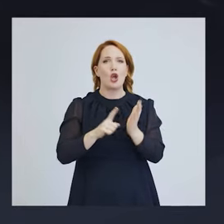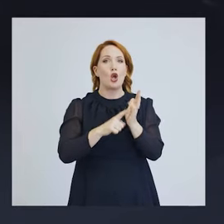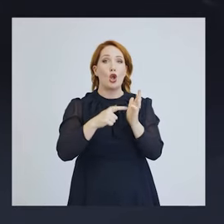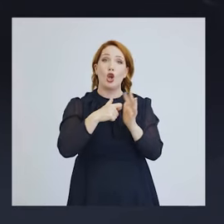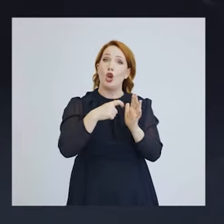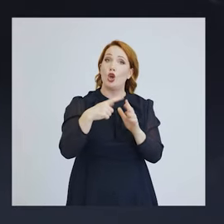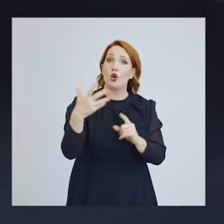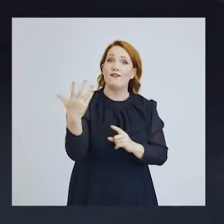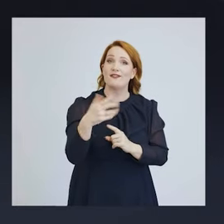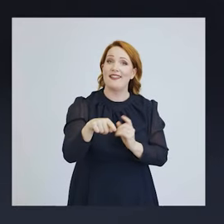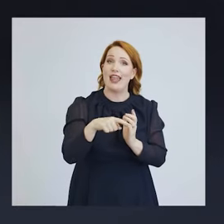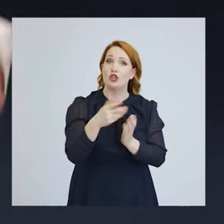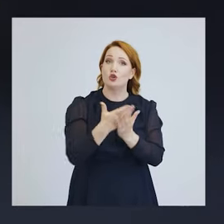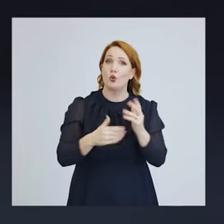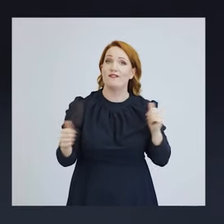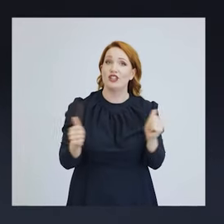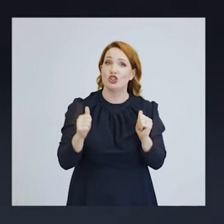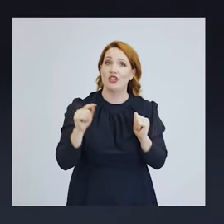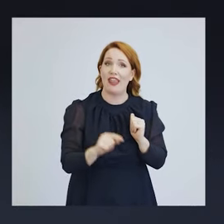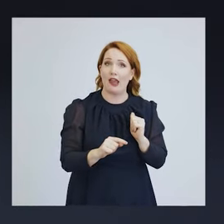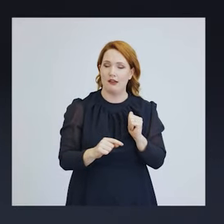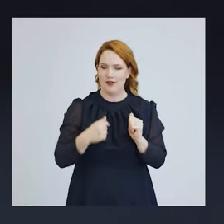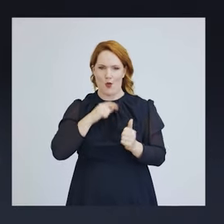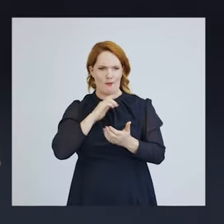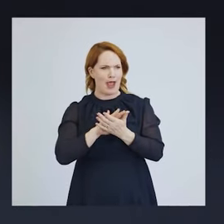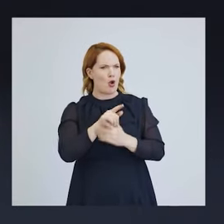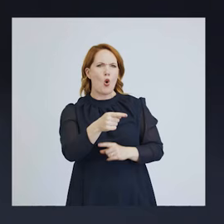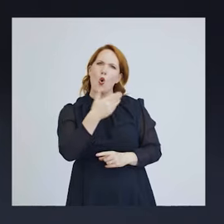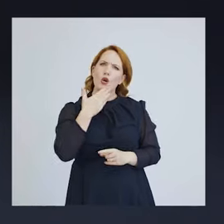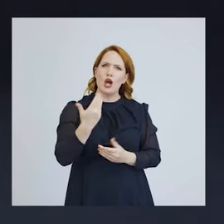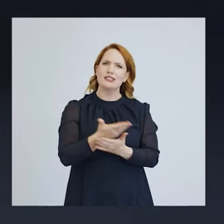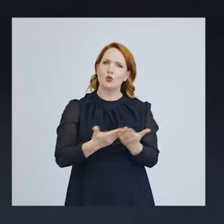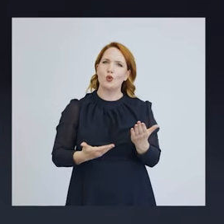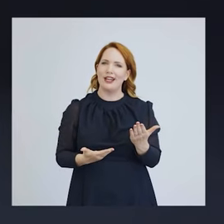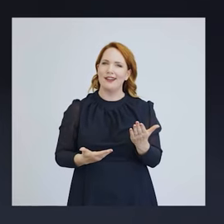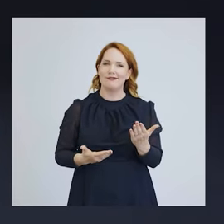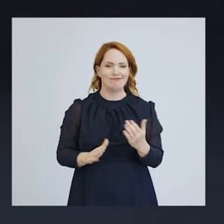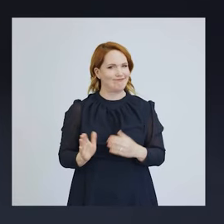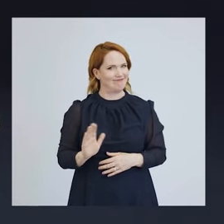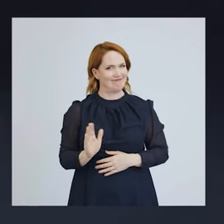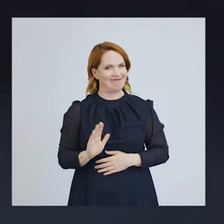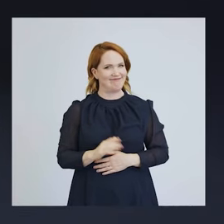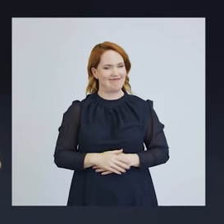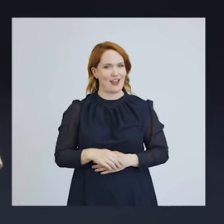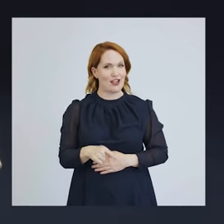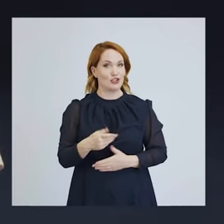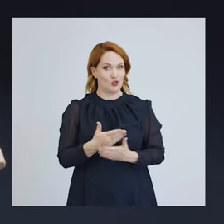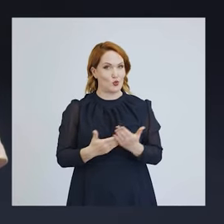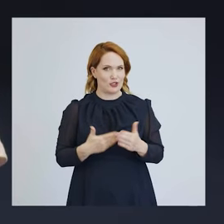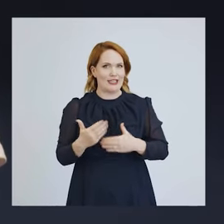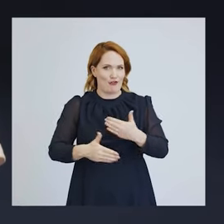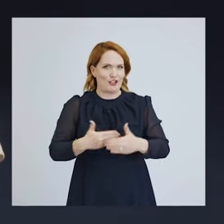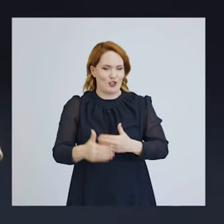I'd love to just say that that story in Luke 15 ended there. And I'd be happy with that. You know, I'd be like, that's sweet, man. Yeah, that's